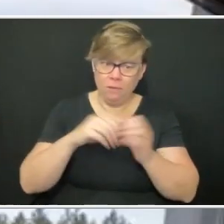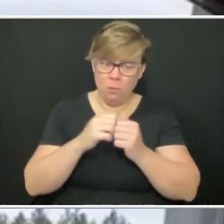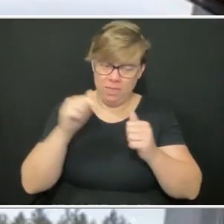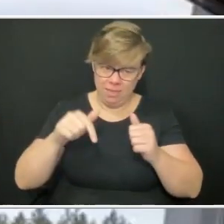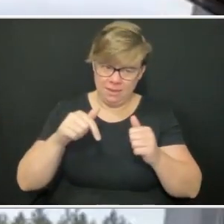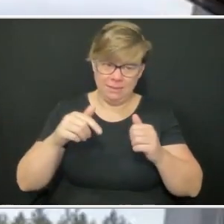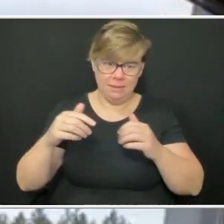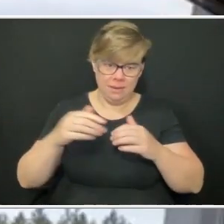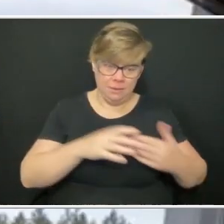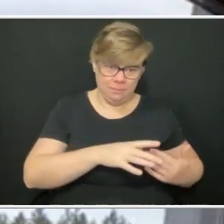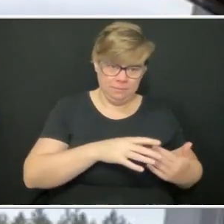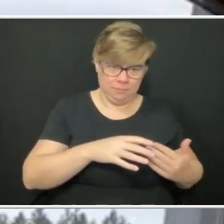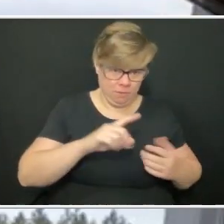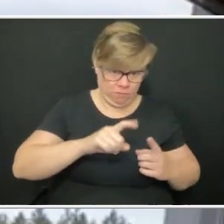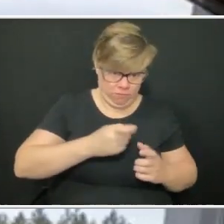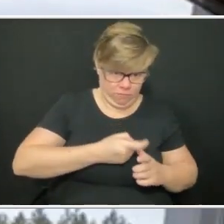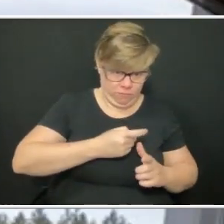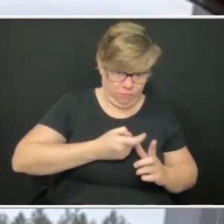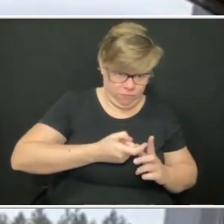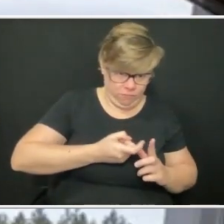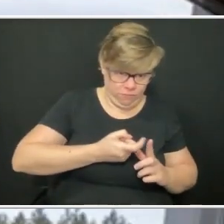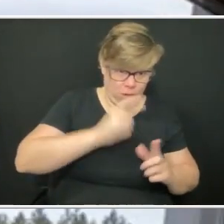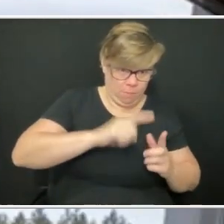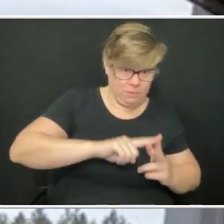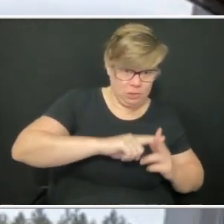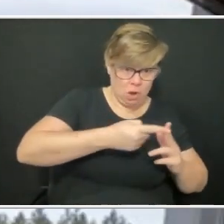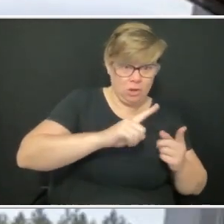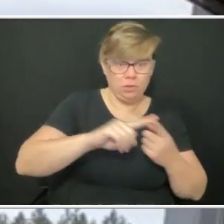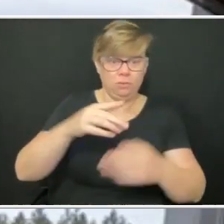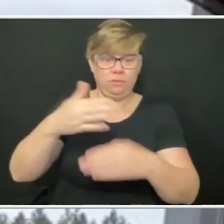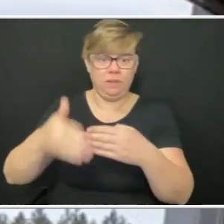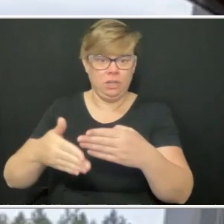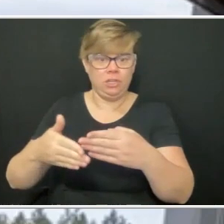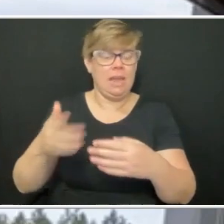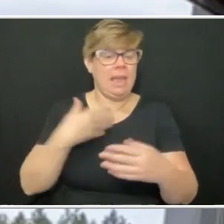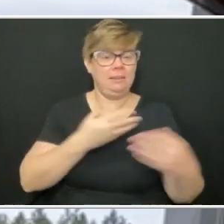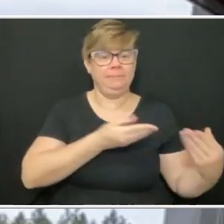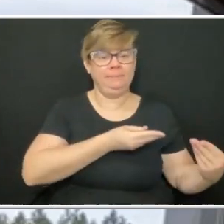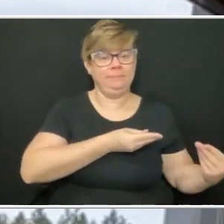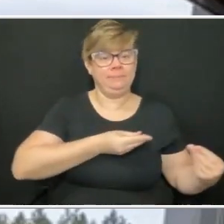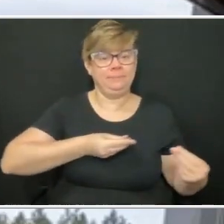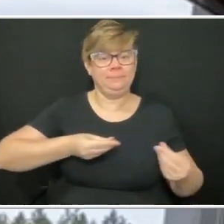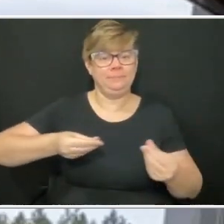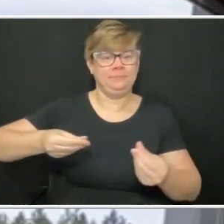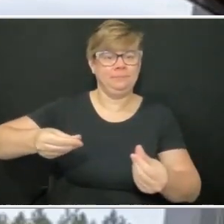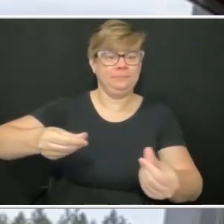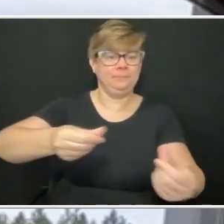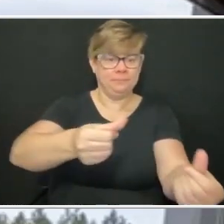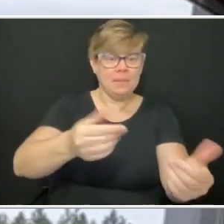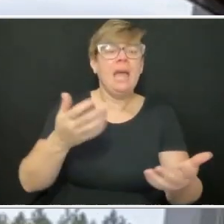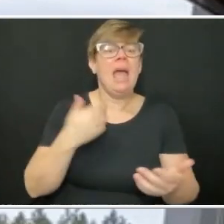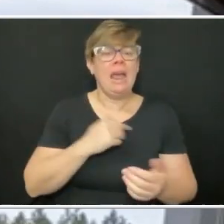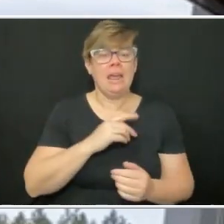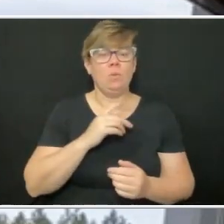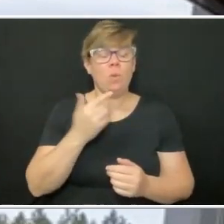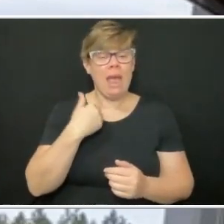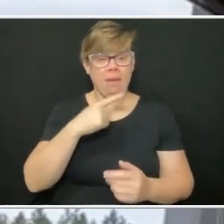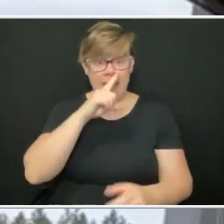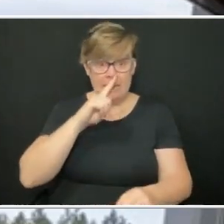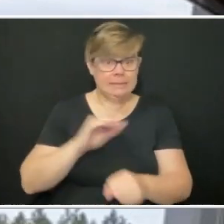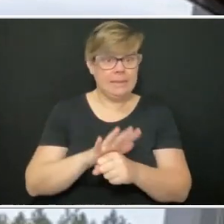guide these families, patients through this process. And it actually goes extraordinarily well. And we have a dedicated pediatric